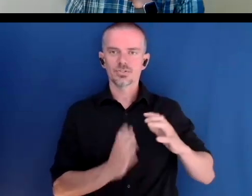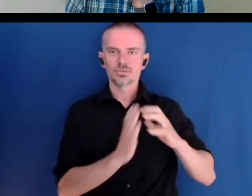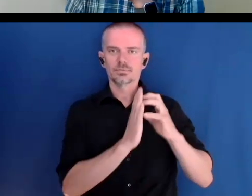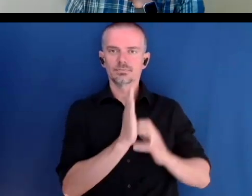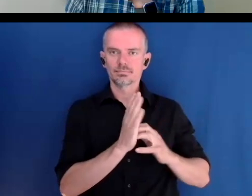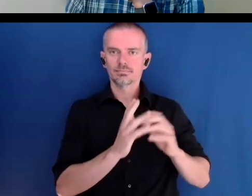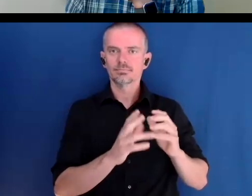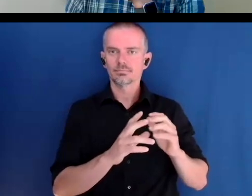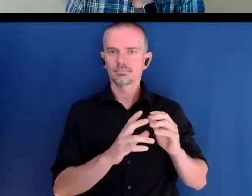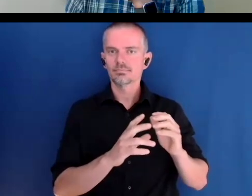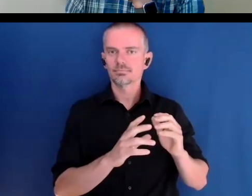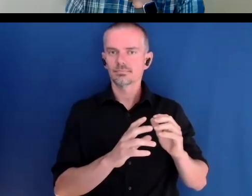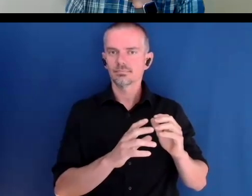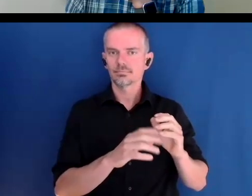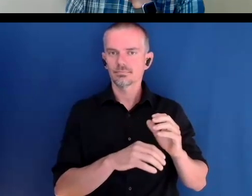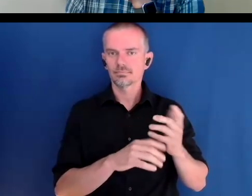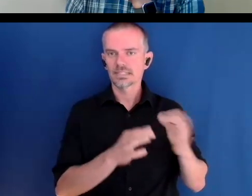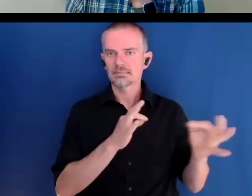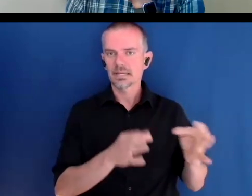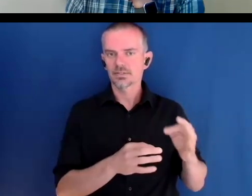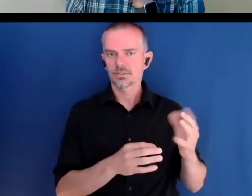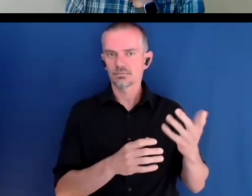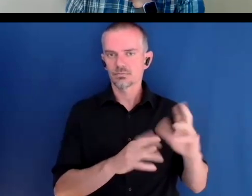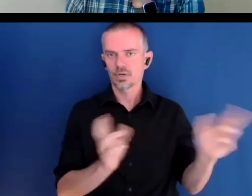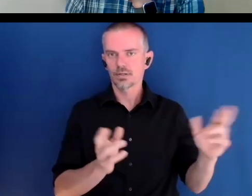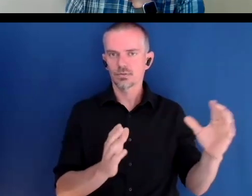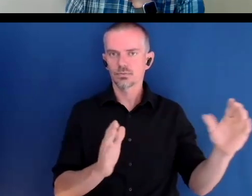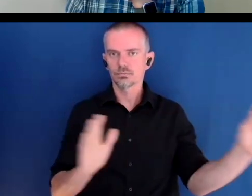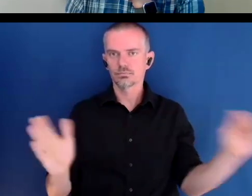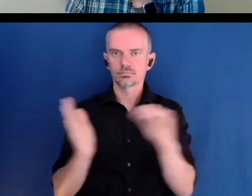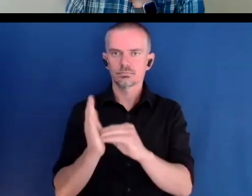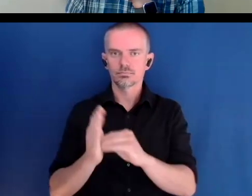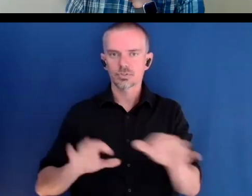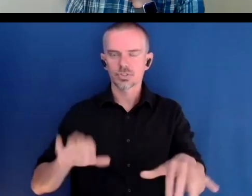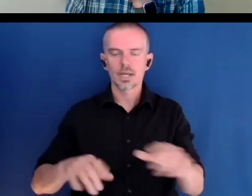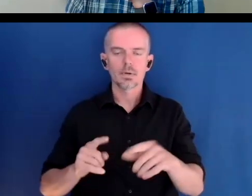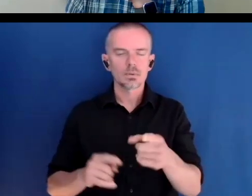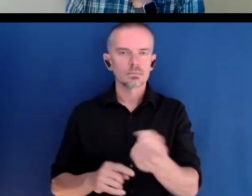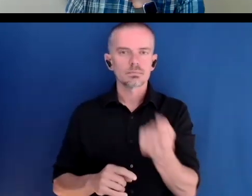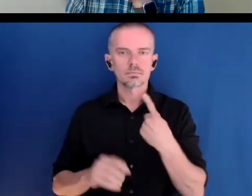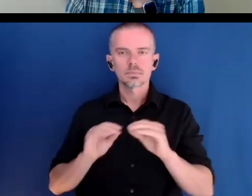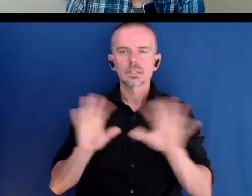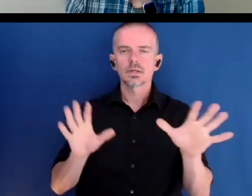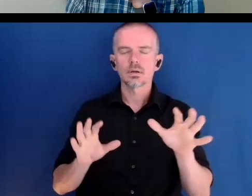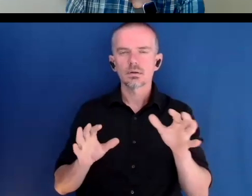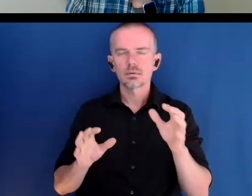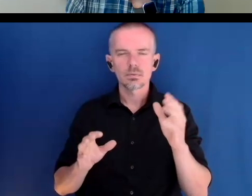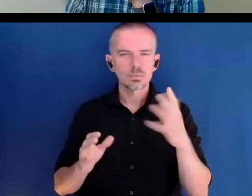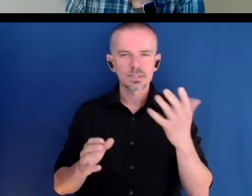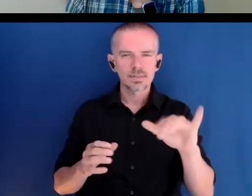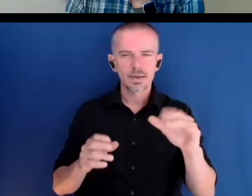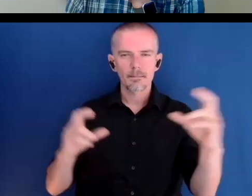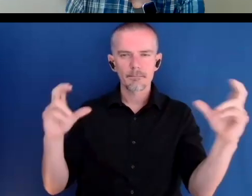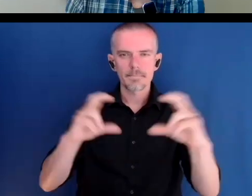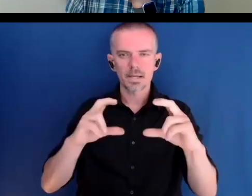the chat and reference that. But the question is just wanting to get clarity on what that match guidance is, or that